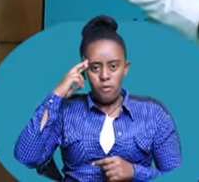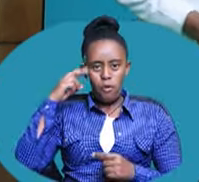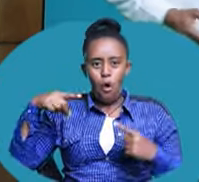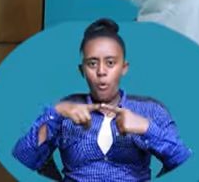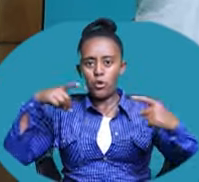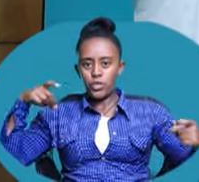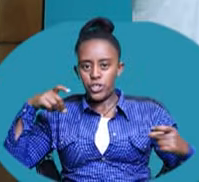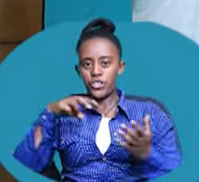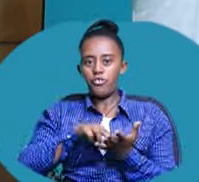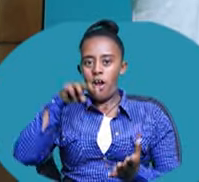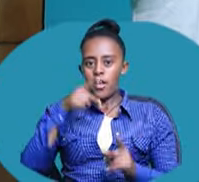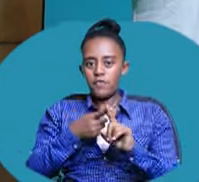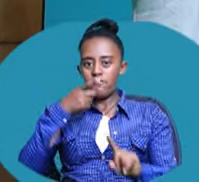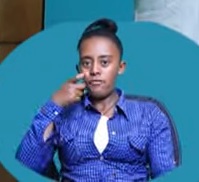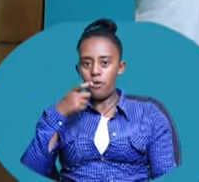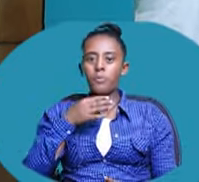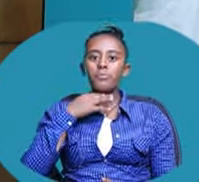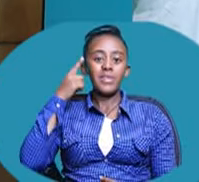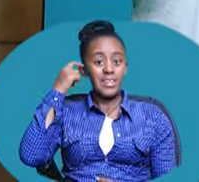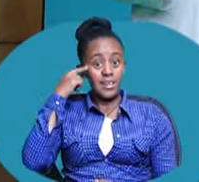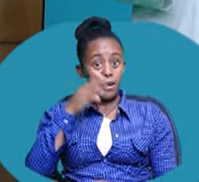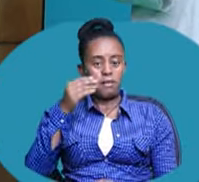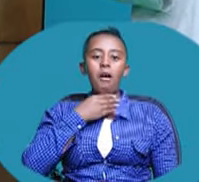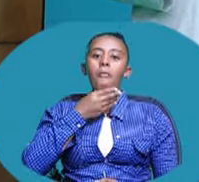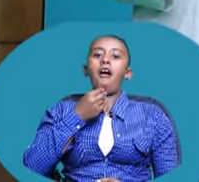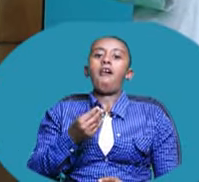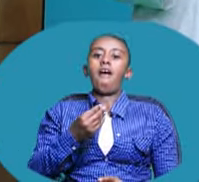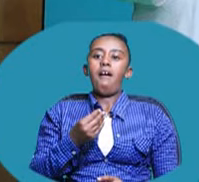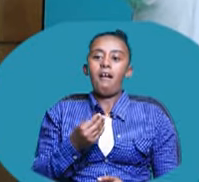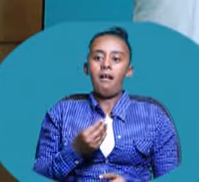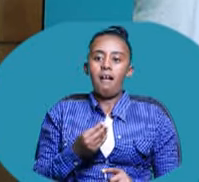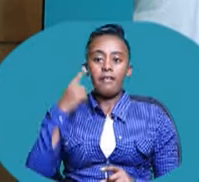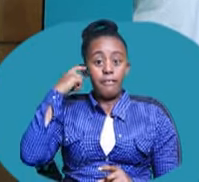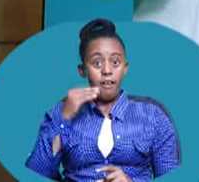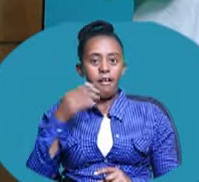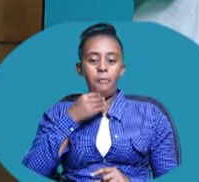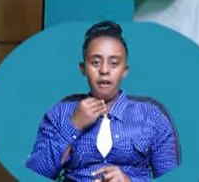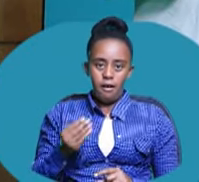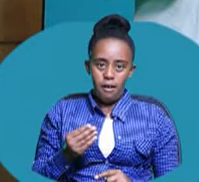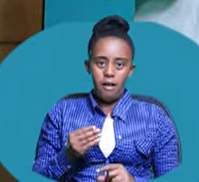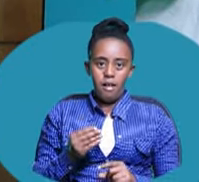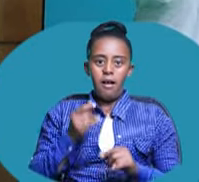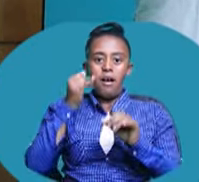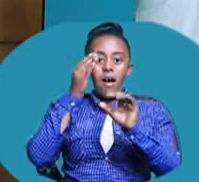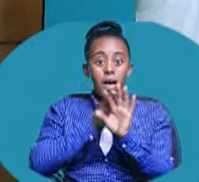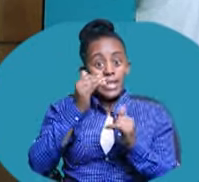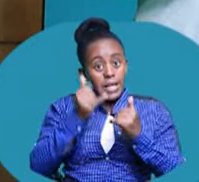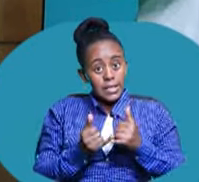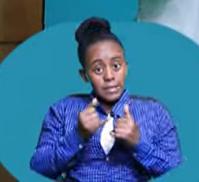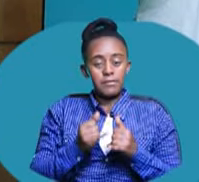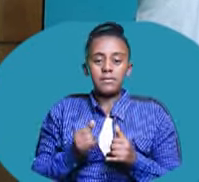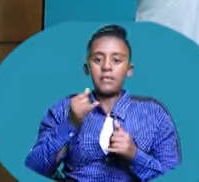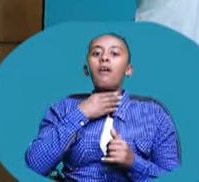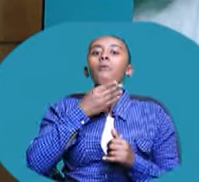rise from Tigrayans and Amara. At the end, the